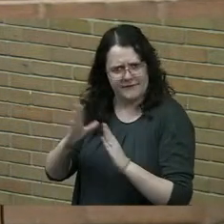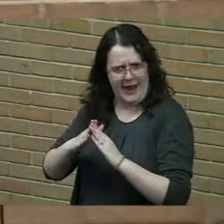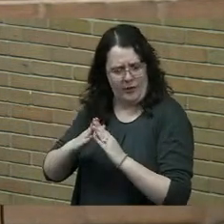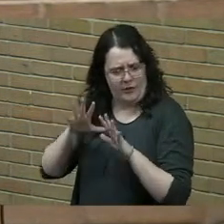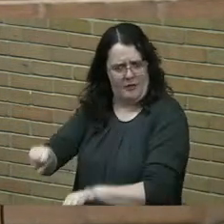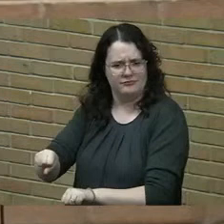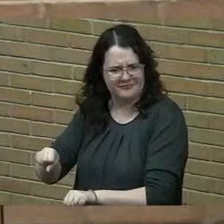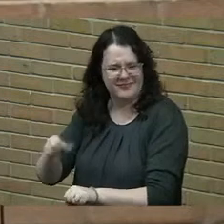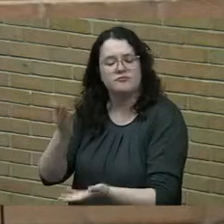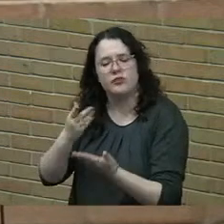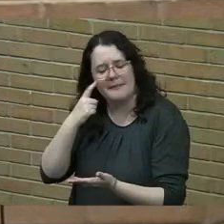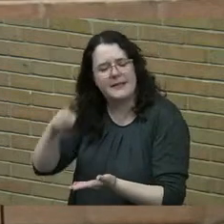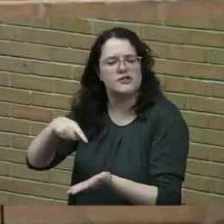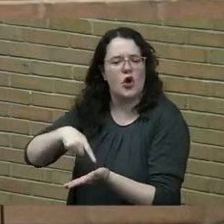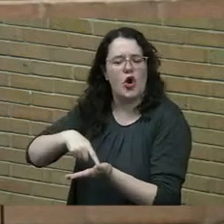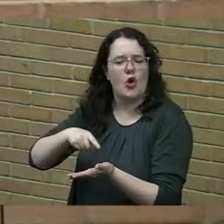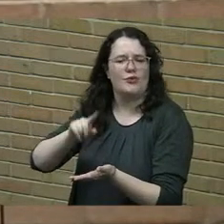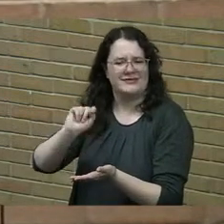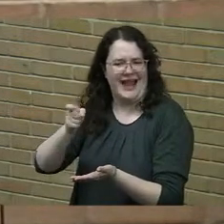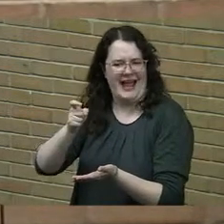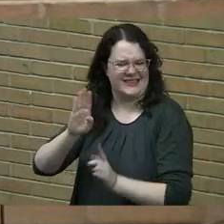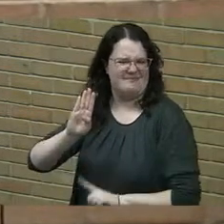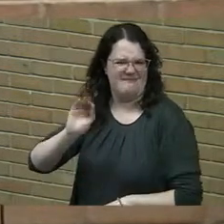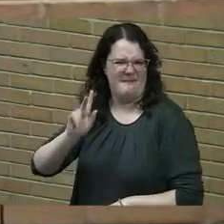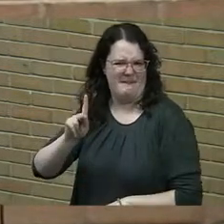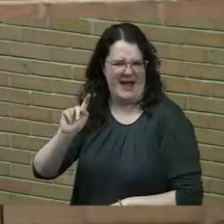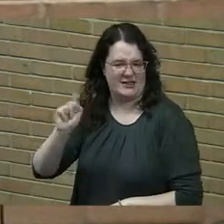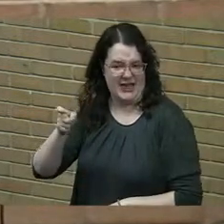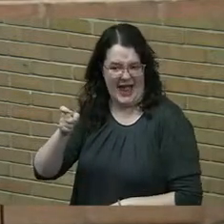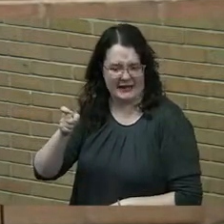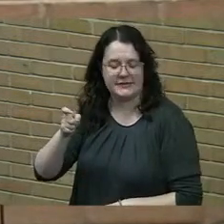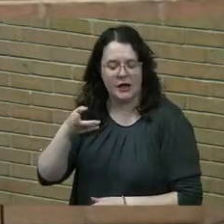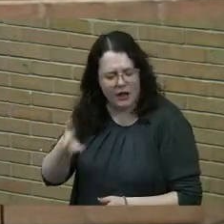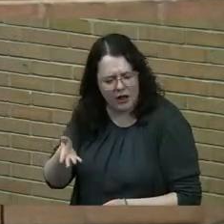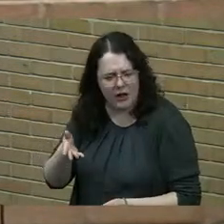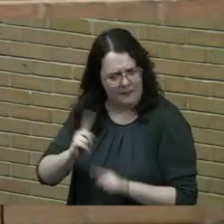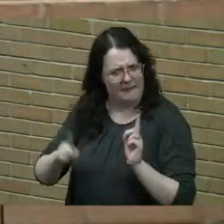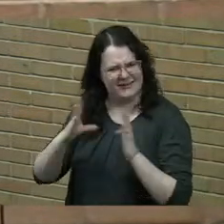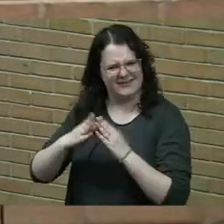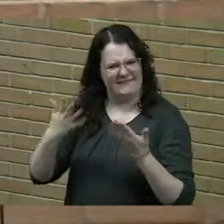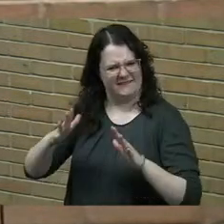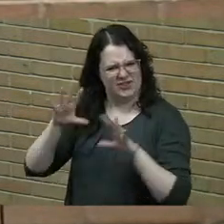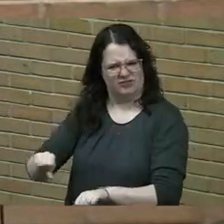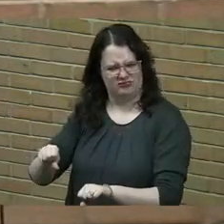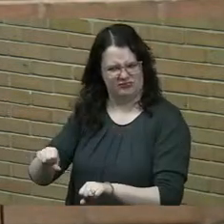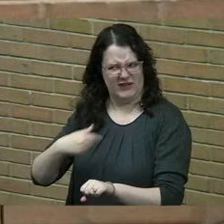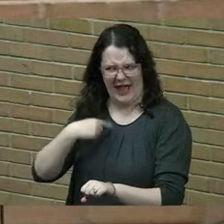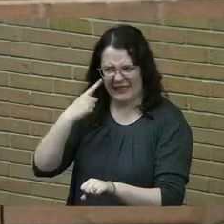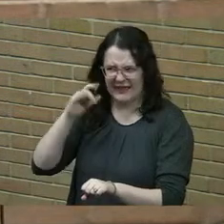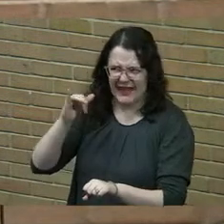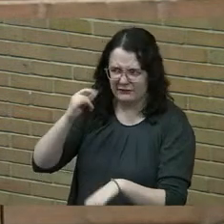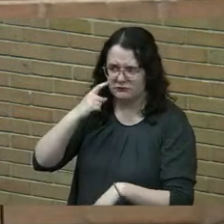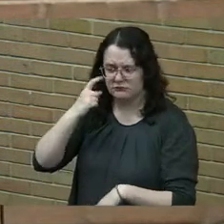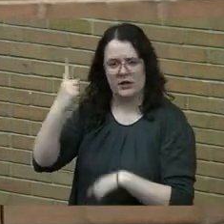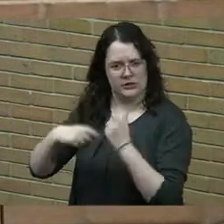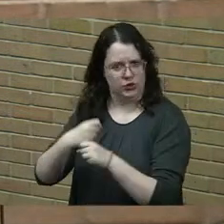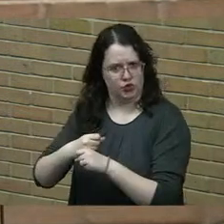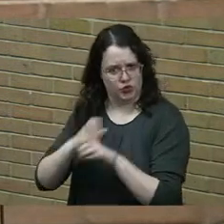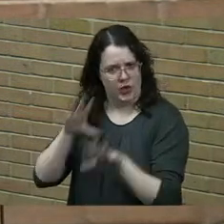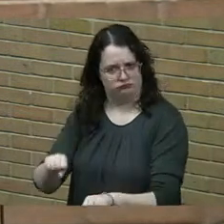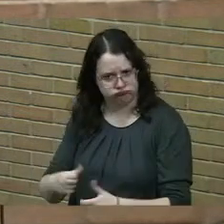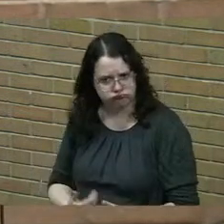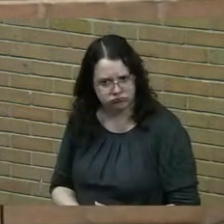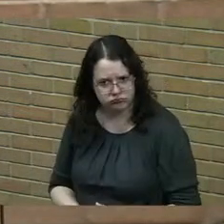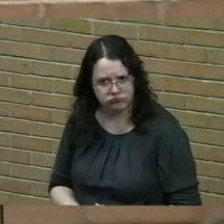not being in habitable shape, but that was something the town has taken in the past, I think, year or so.